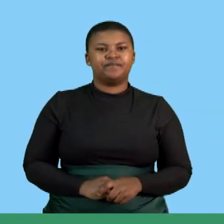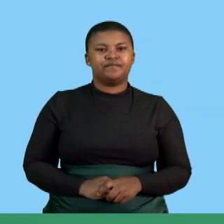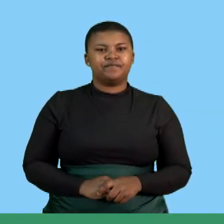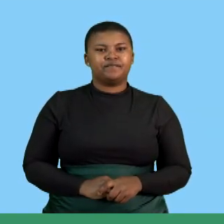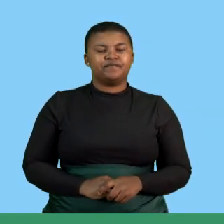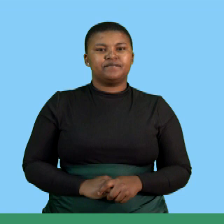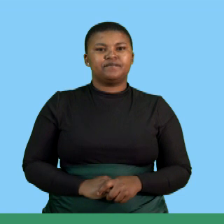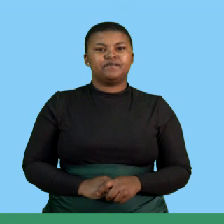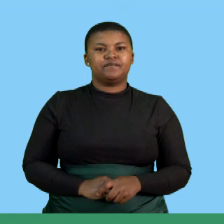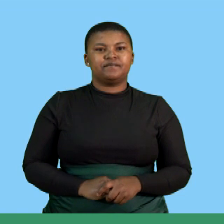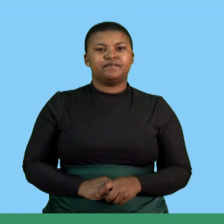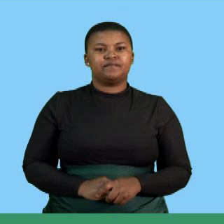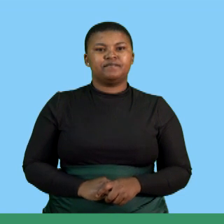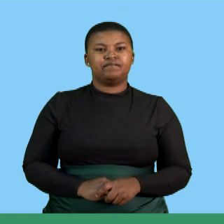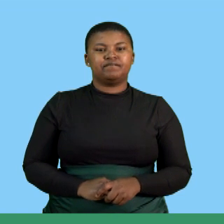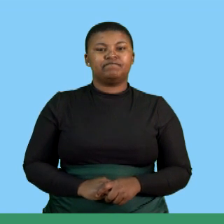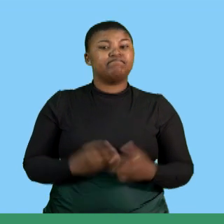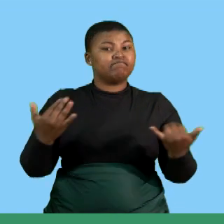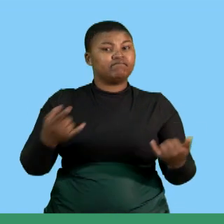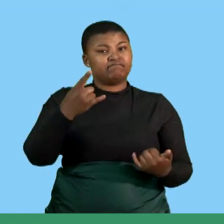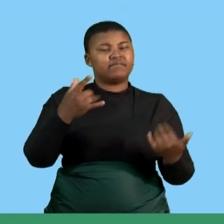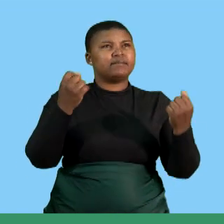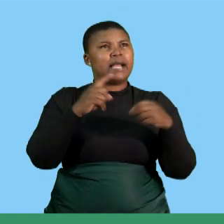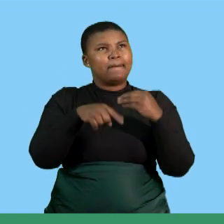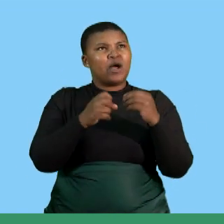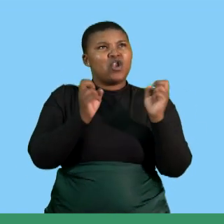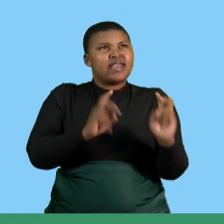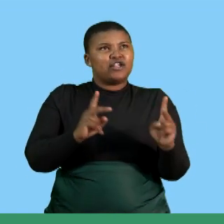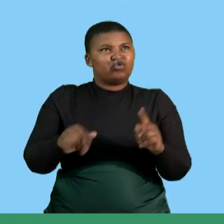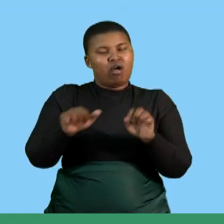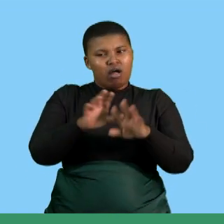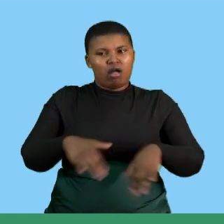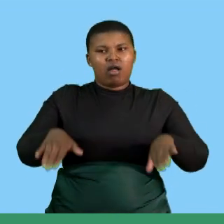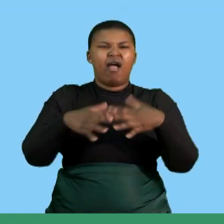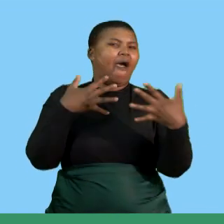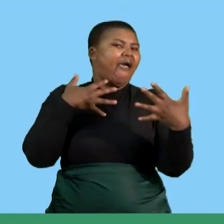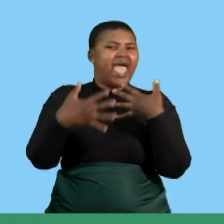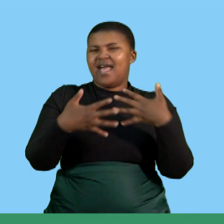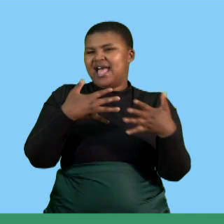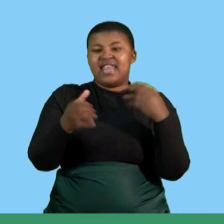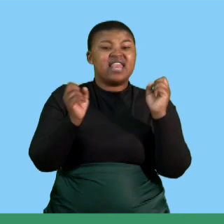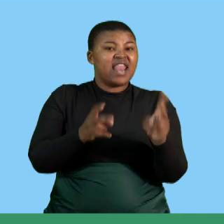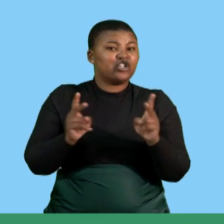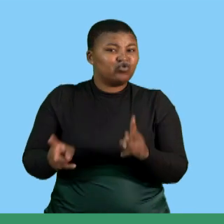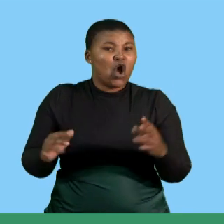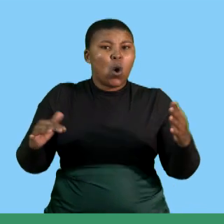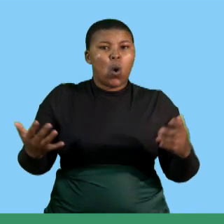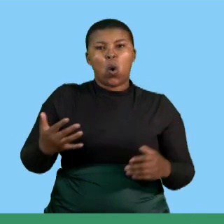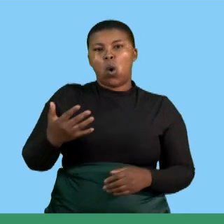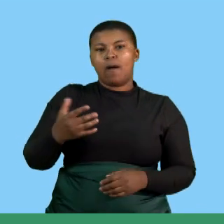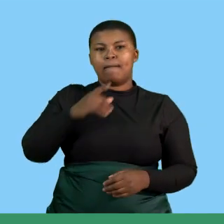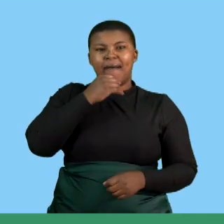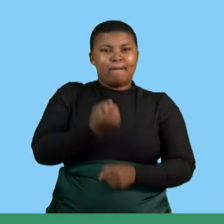circle away. So when we speak about natural environment, it's any natural or man-made variables